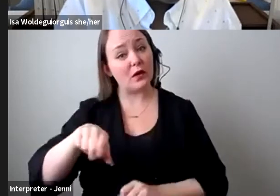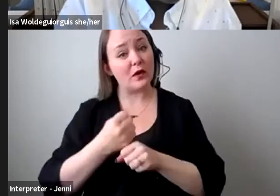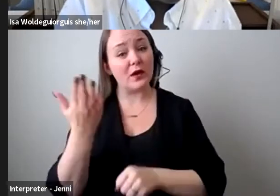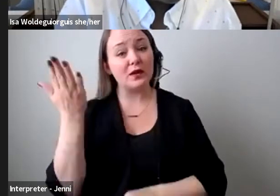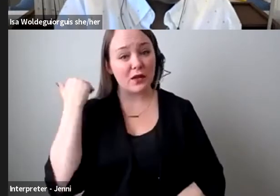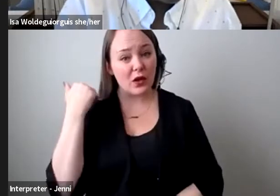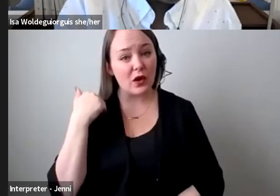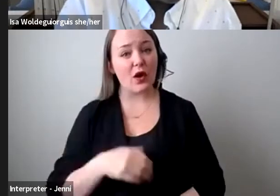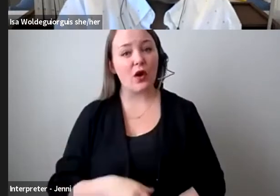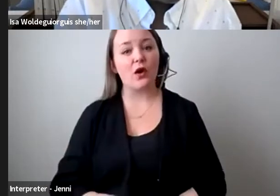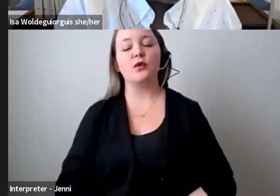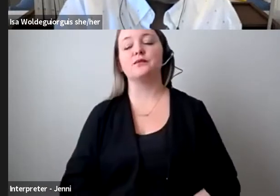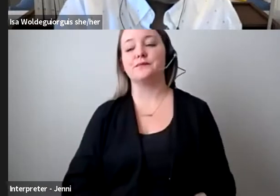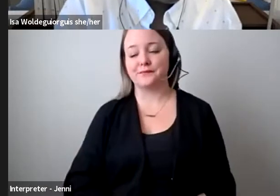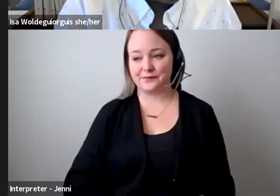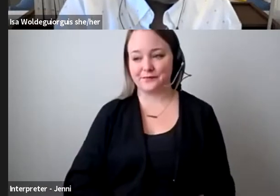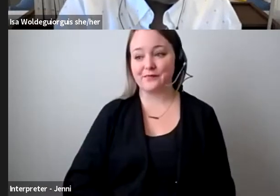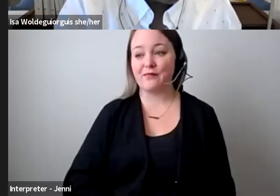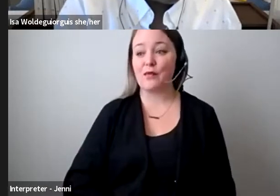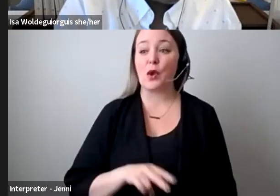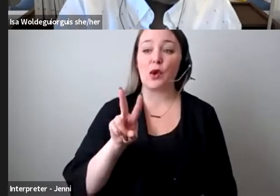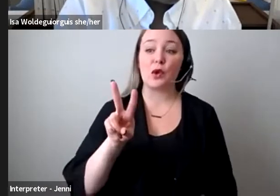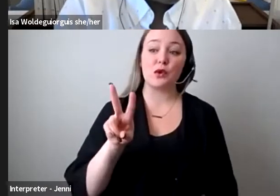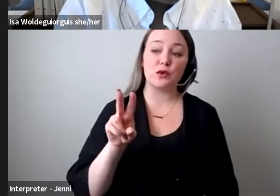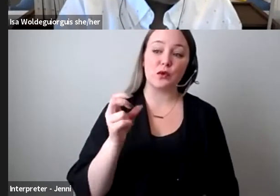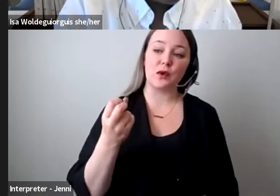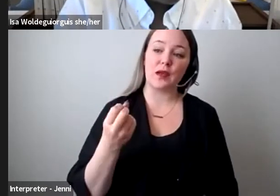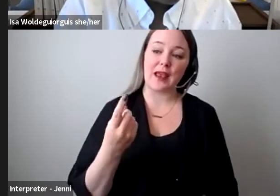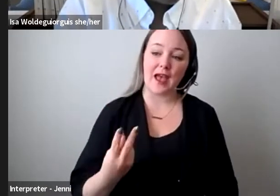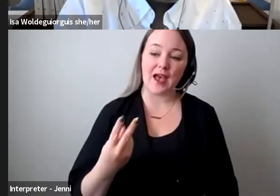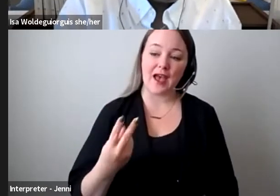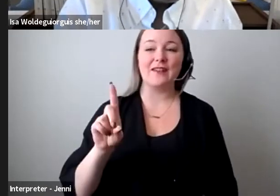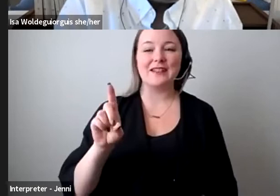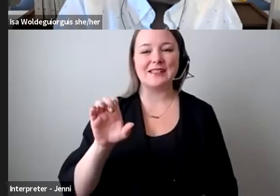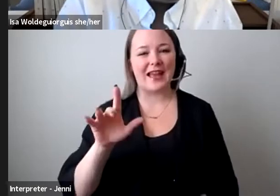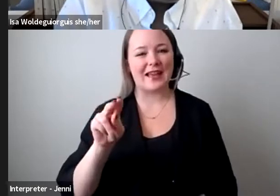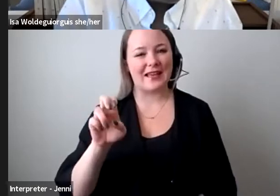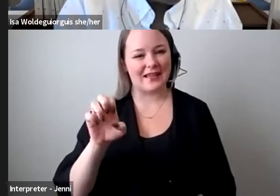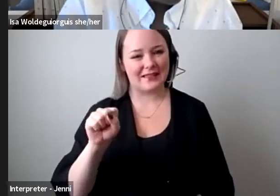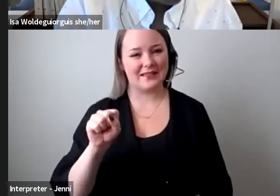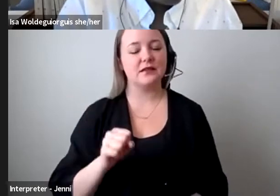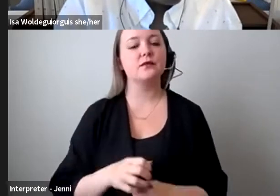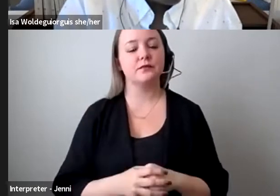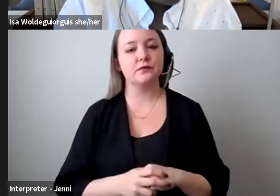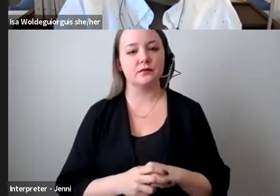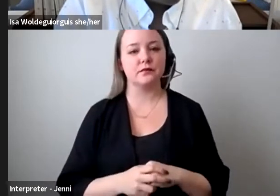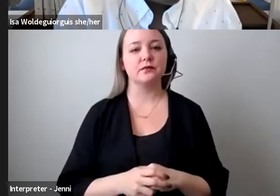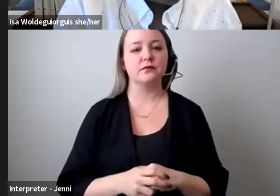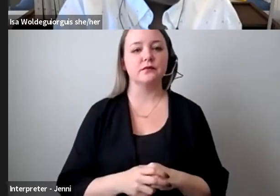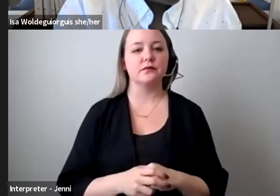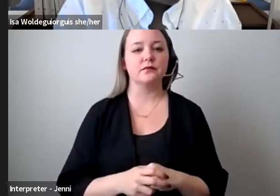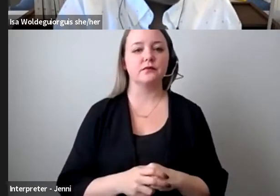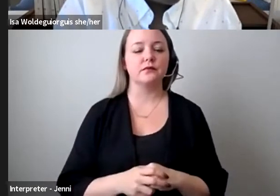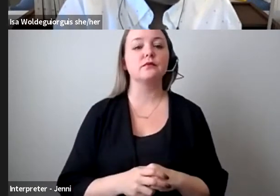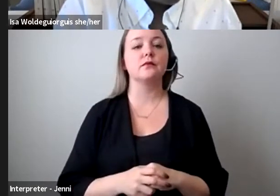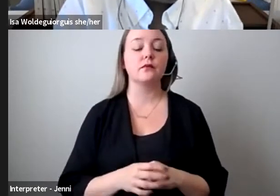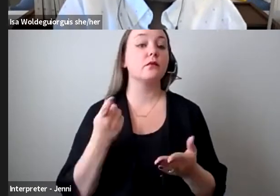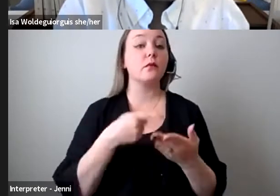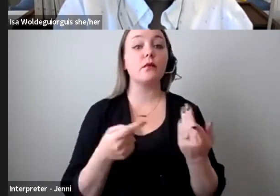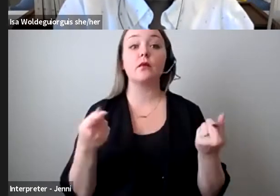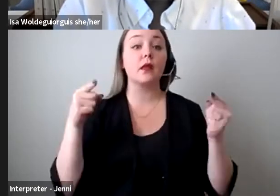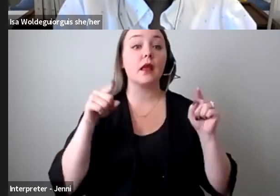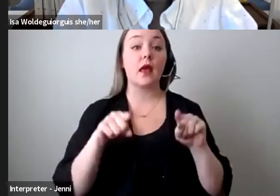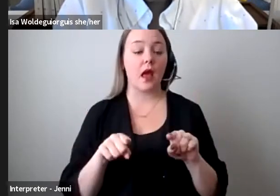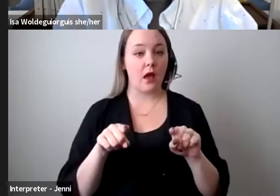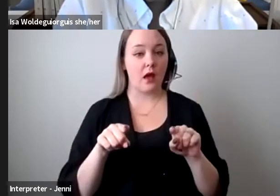22 years, 2.2 decades ago. Wow. So what happened, when I went